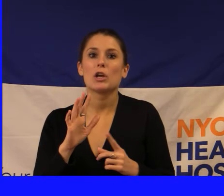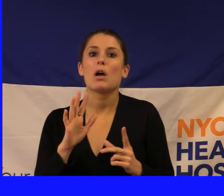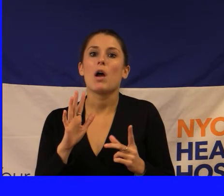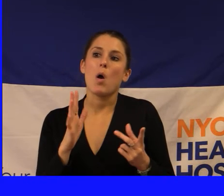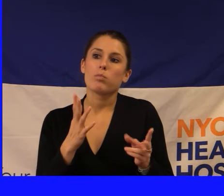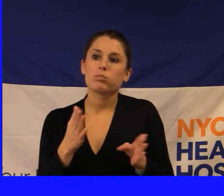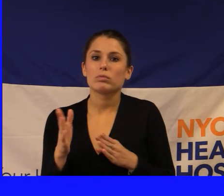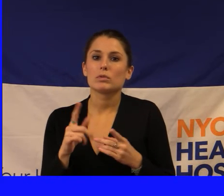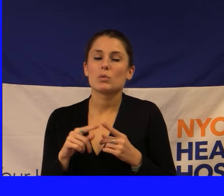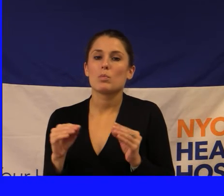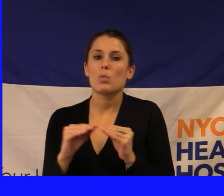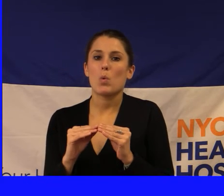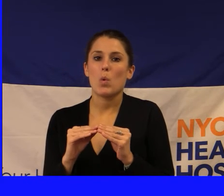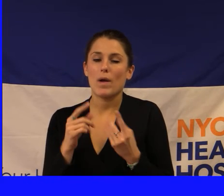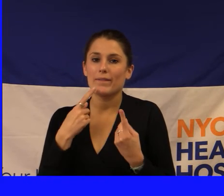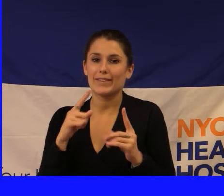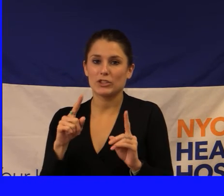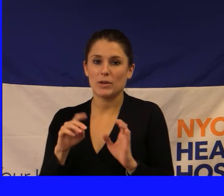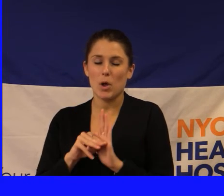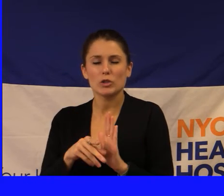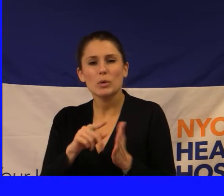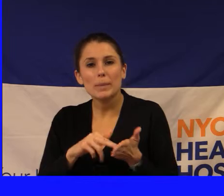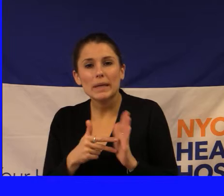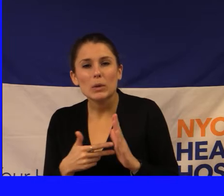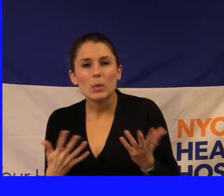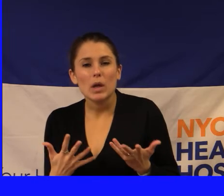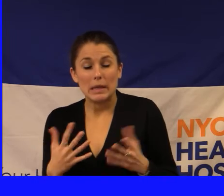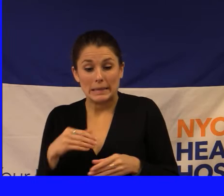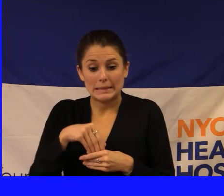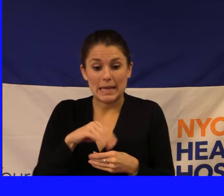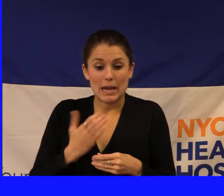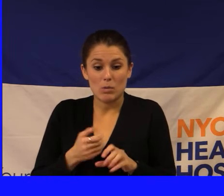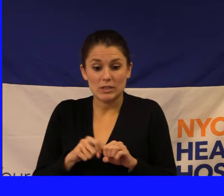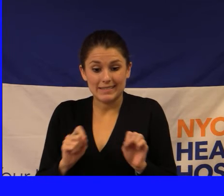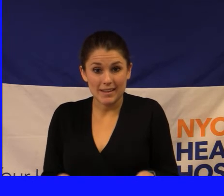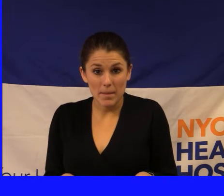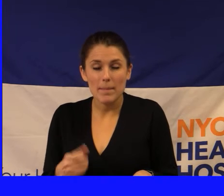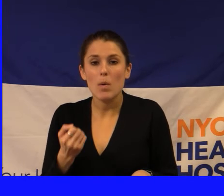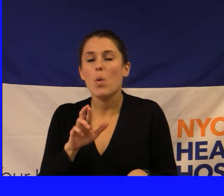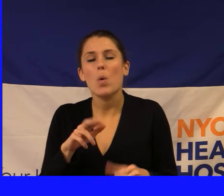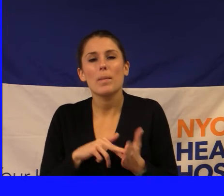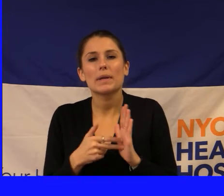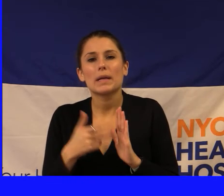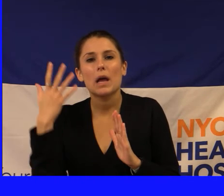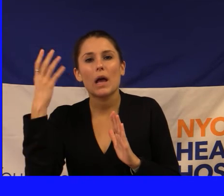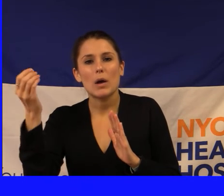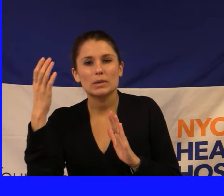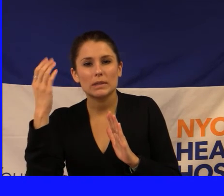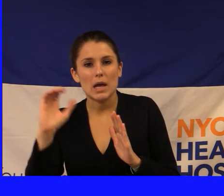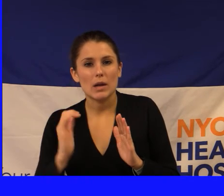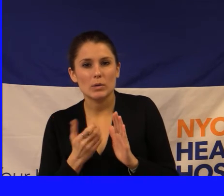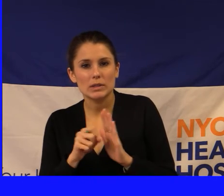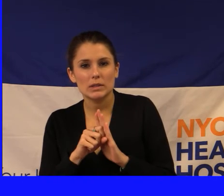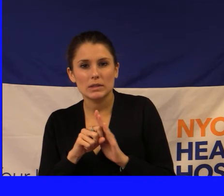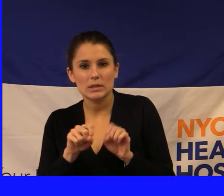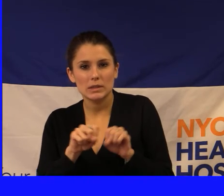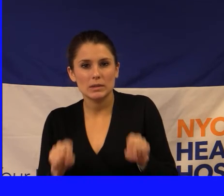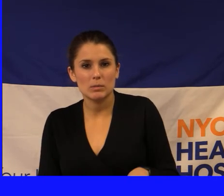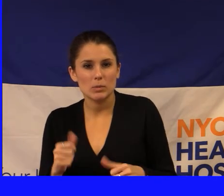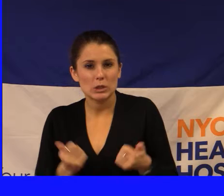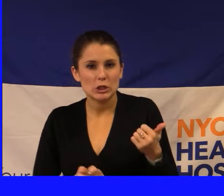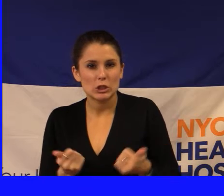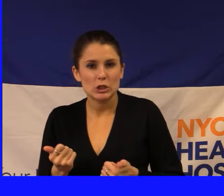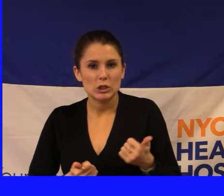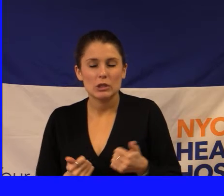And by more efficient models, do you mean kind of within our system, or do you mean outside of our system? Well, I'm thinking